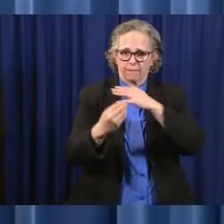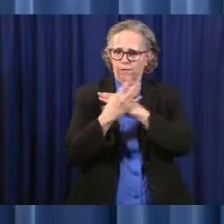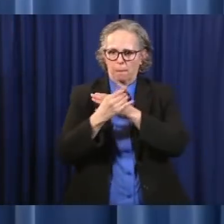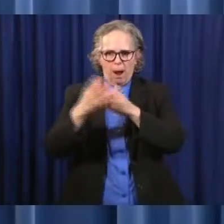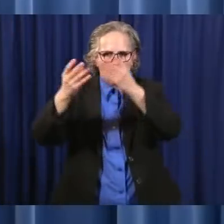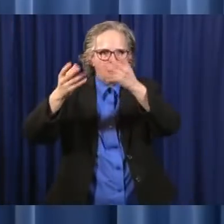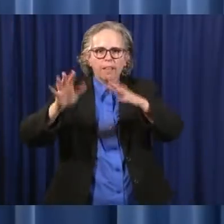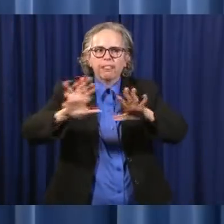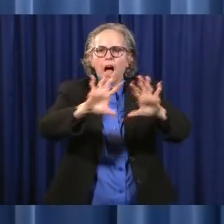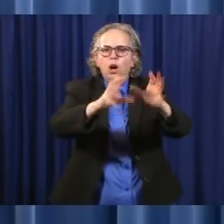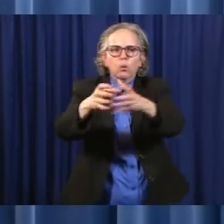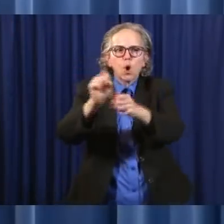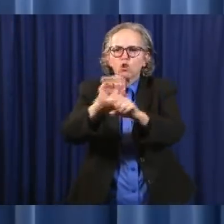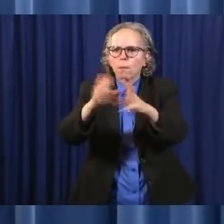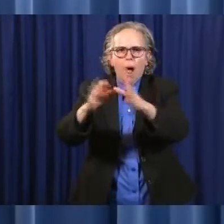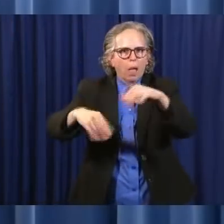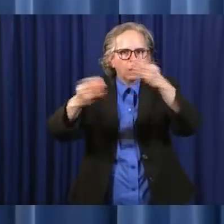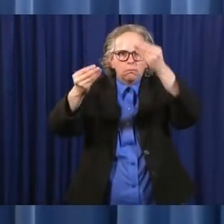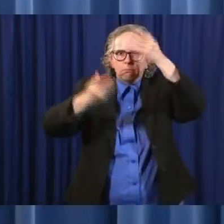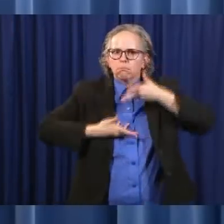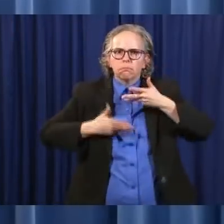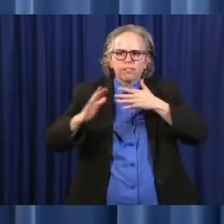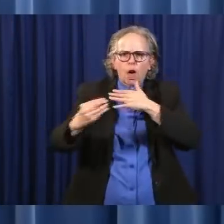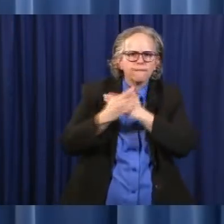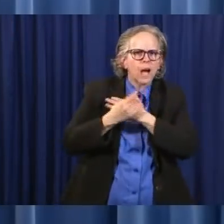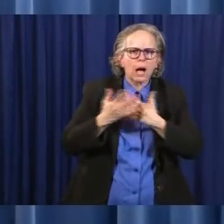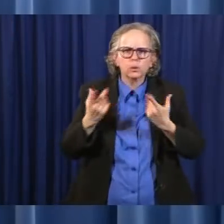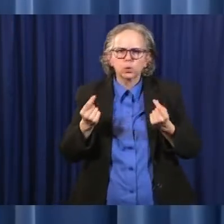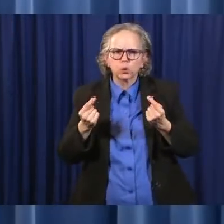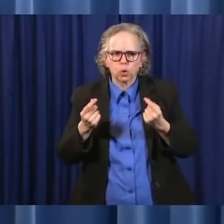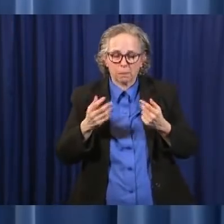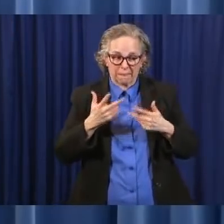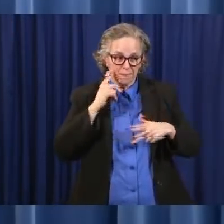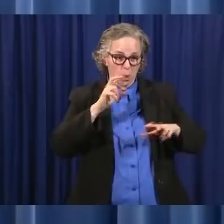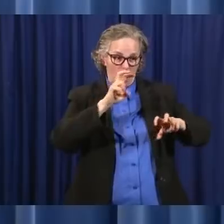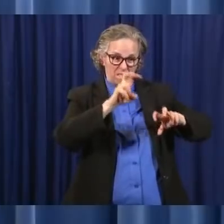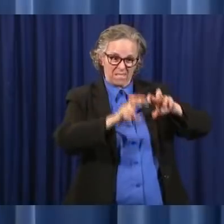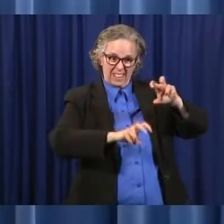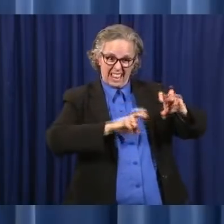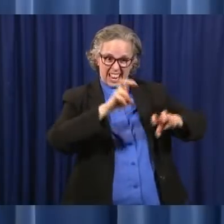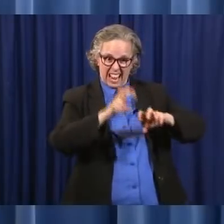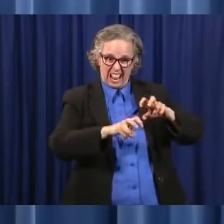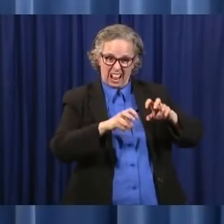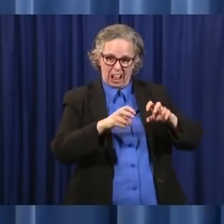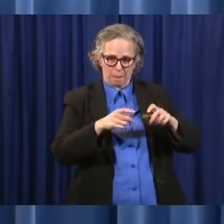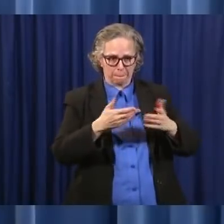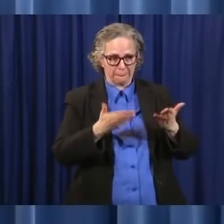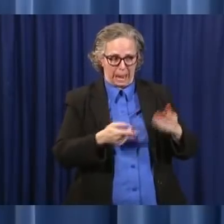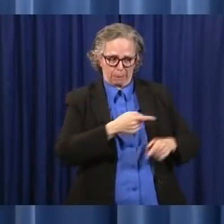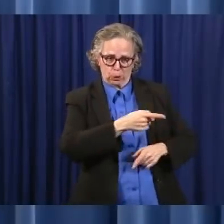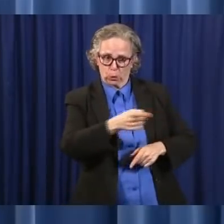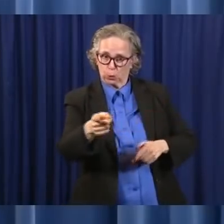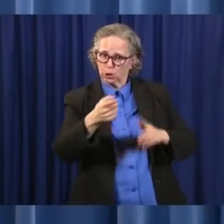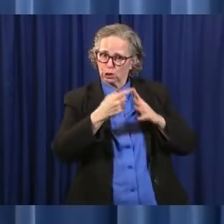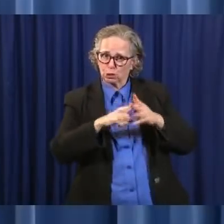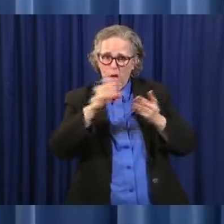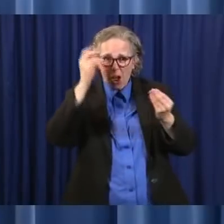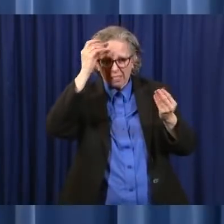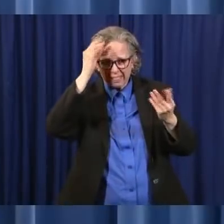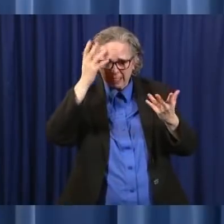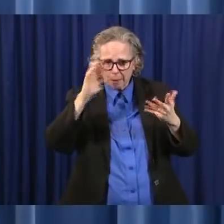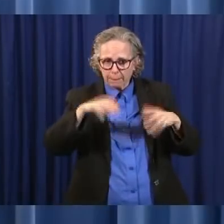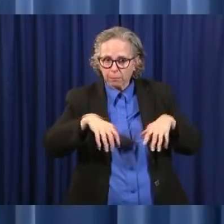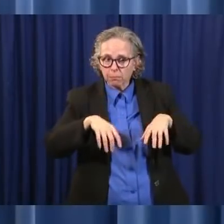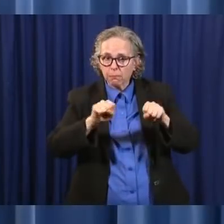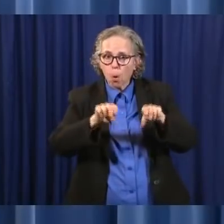is fairs need to be thinking about, you know, how they can conduct a fair that preserves the junior fair. How do you conduct a fair that